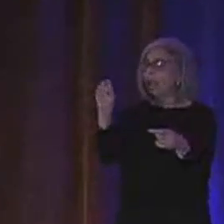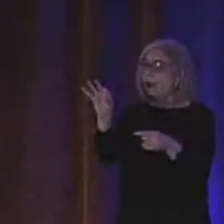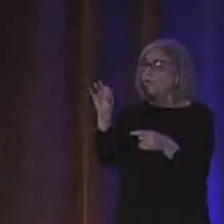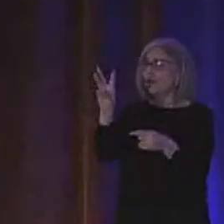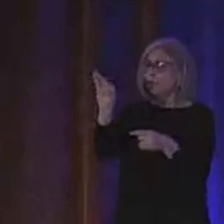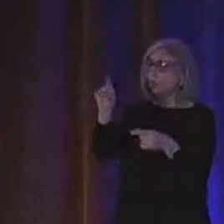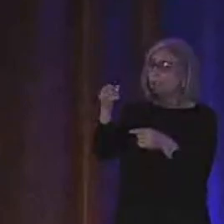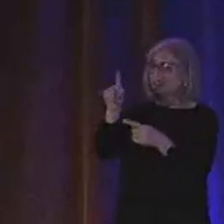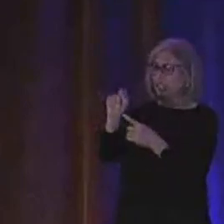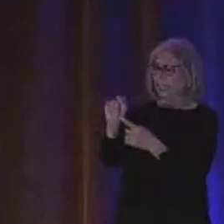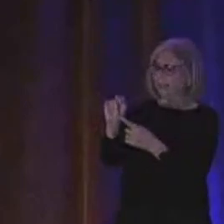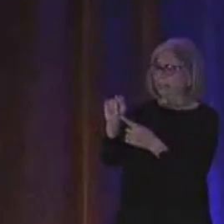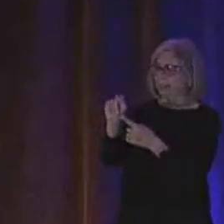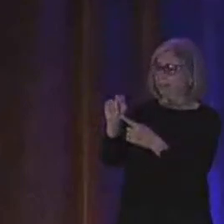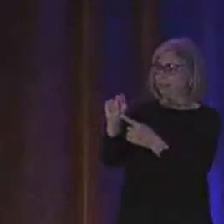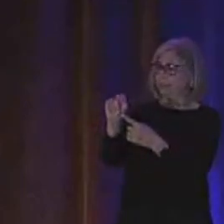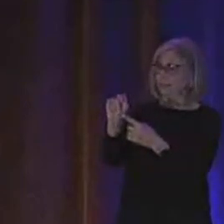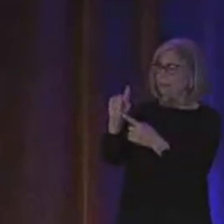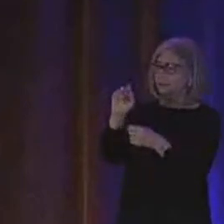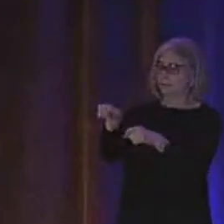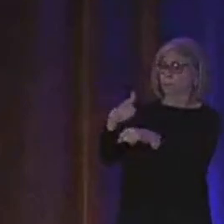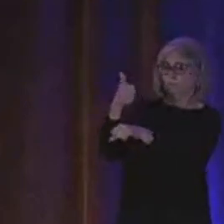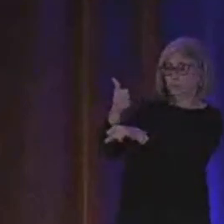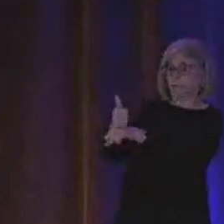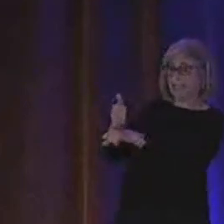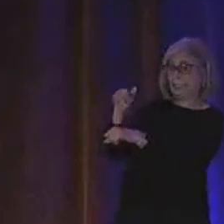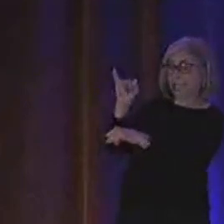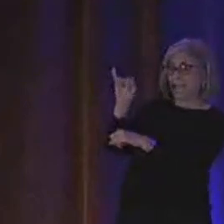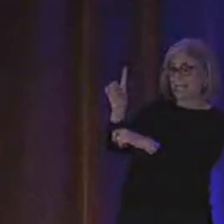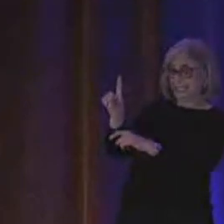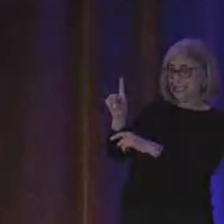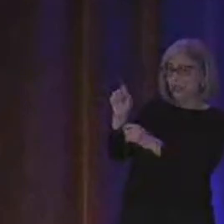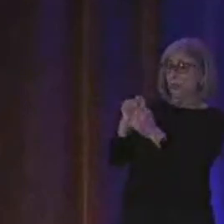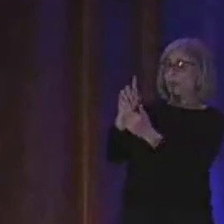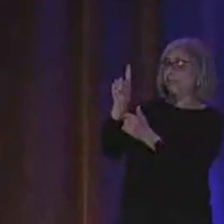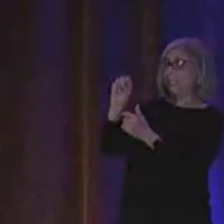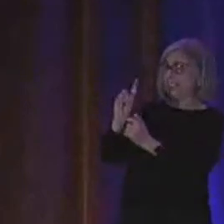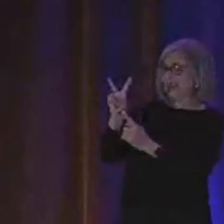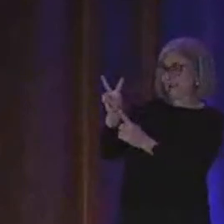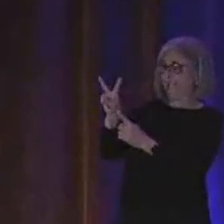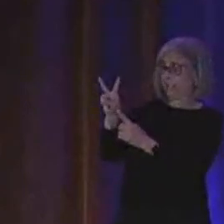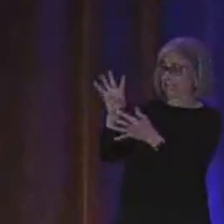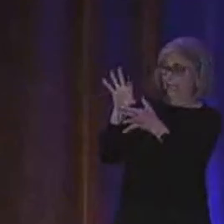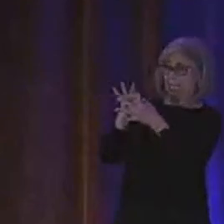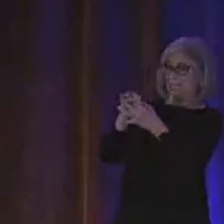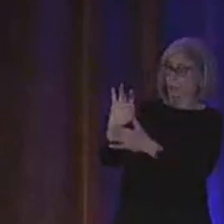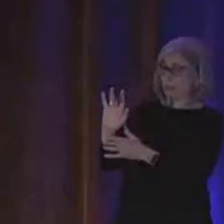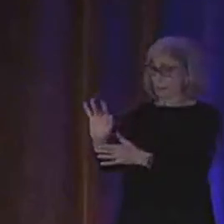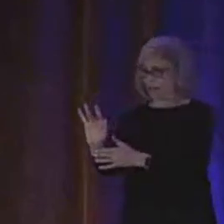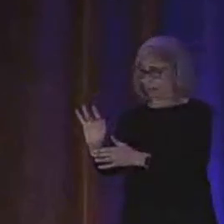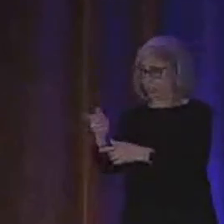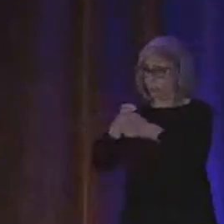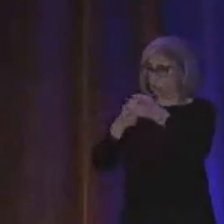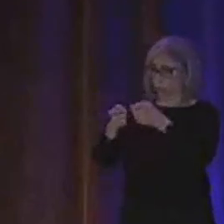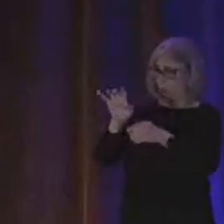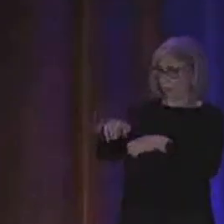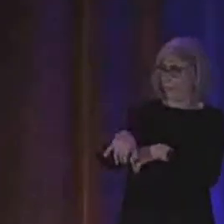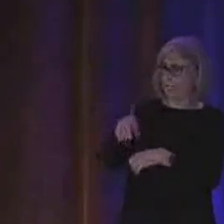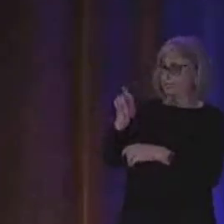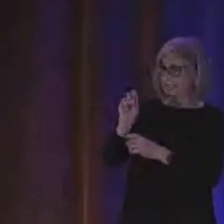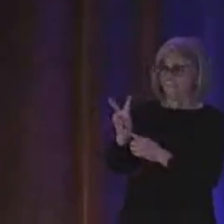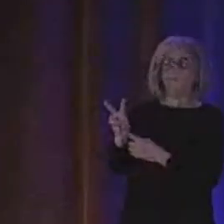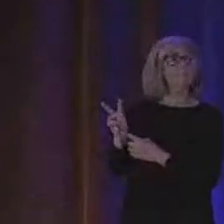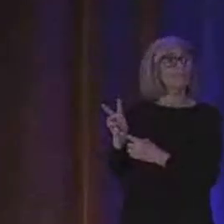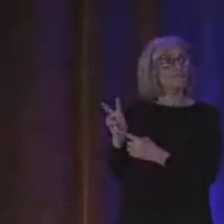basically place the ID of the div that is connected to the button in there because it's controlling the div.